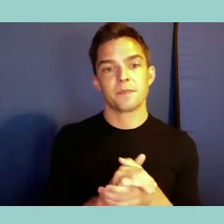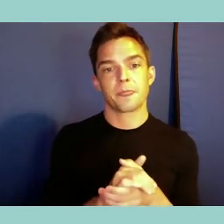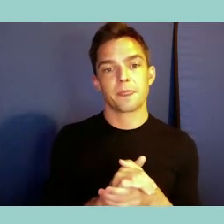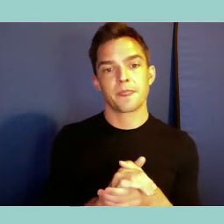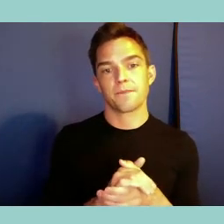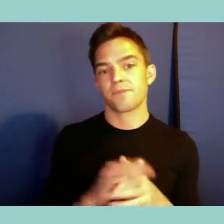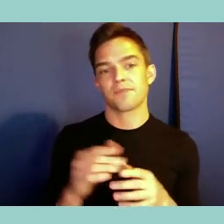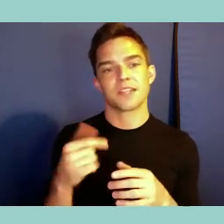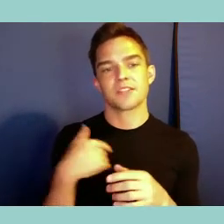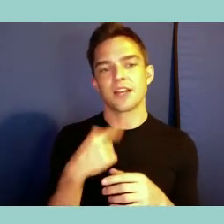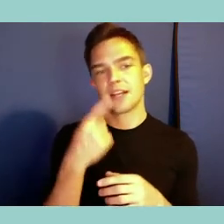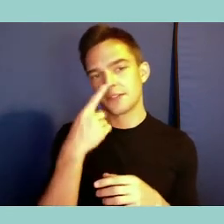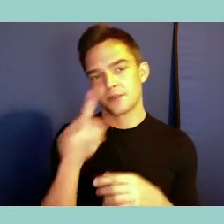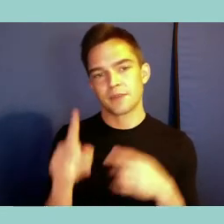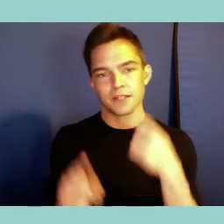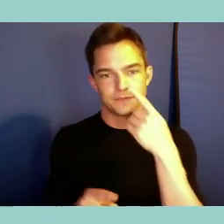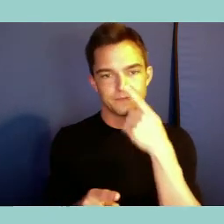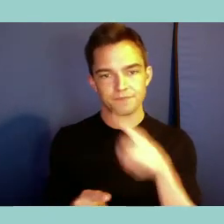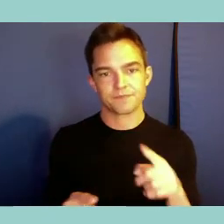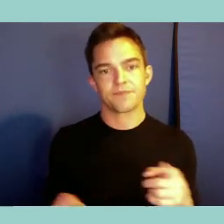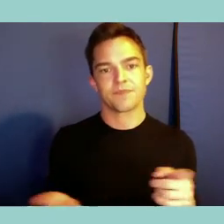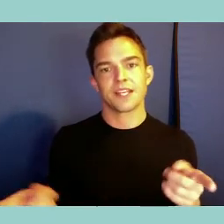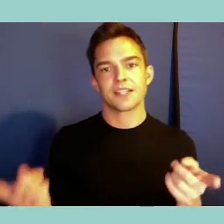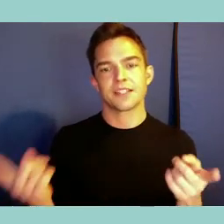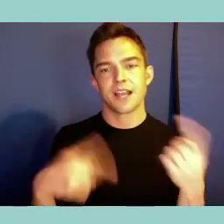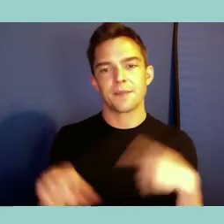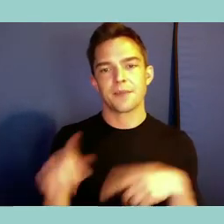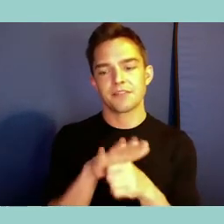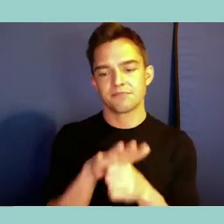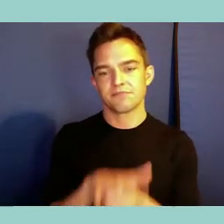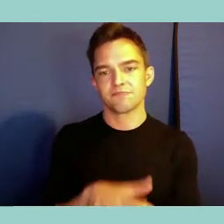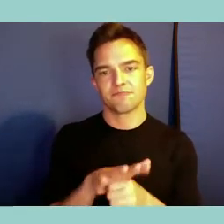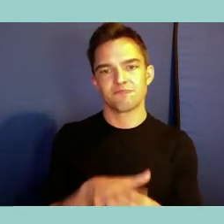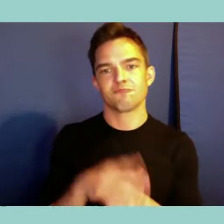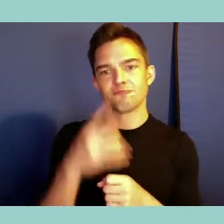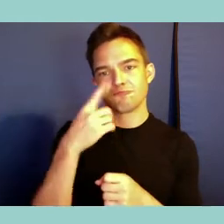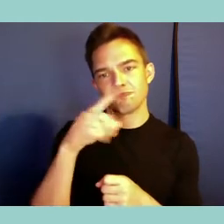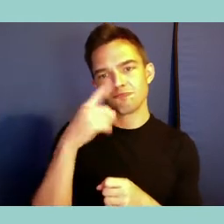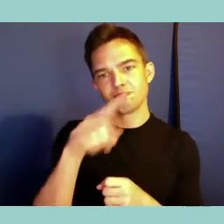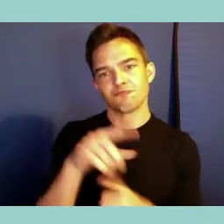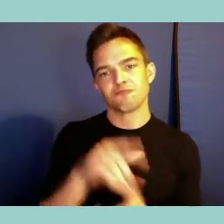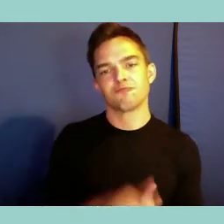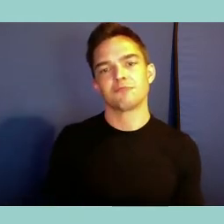So I don't mind it coming my way, no.